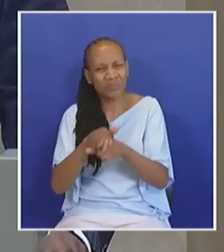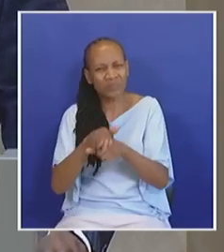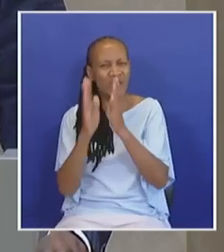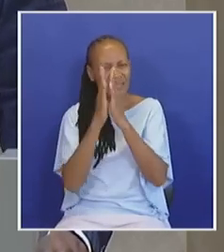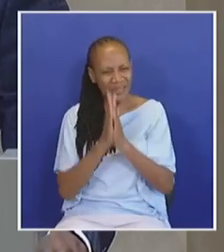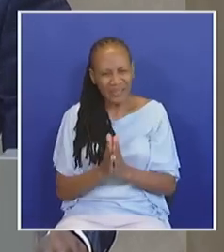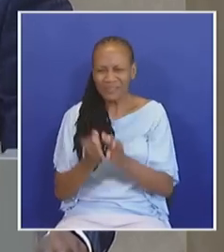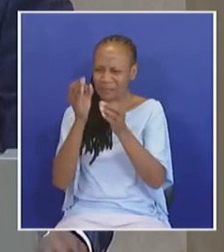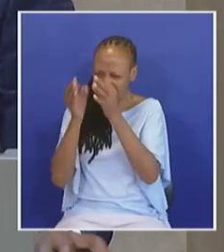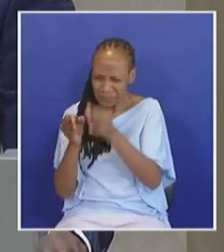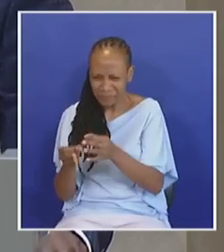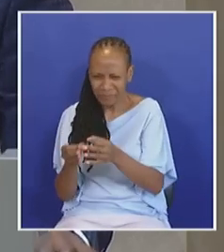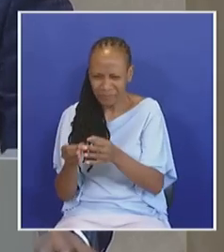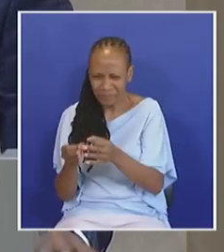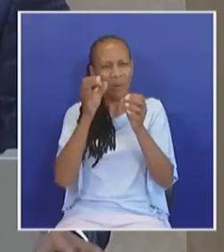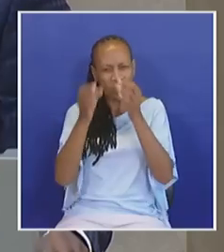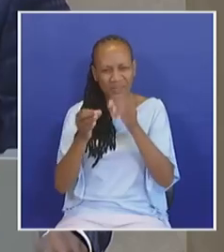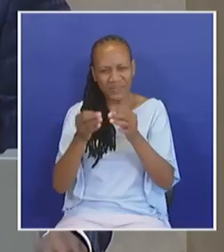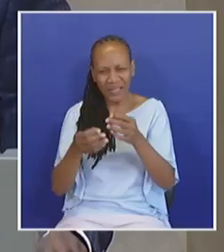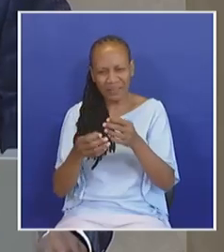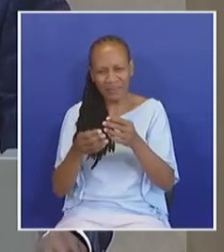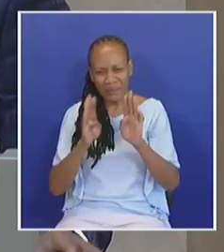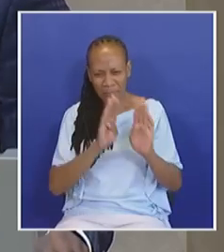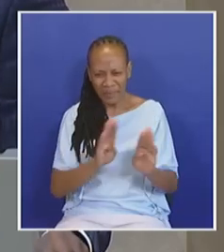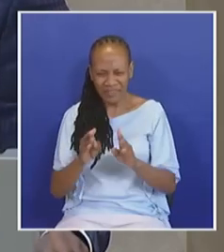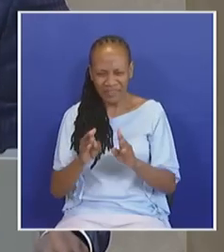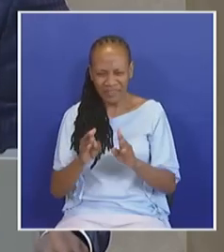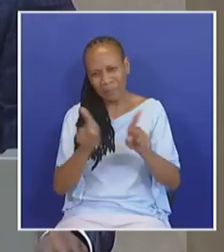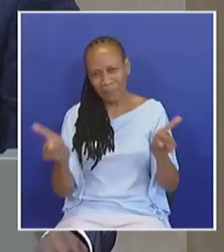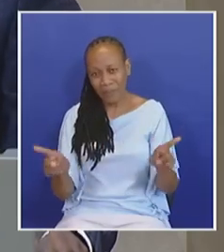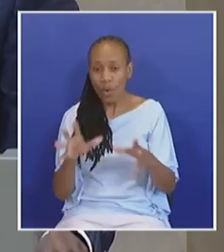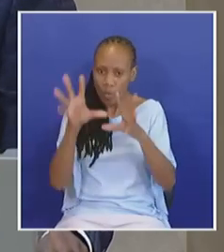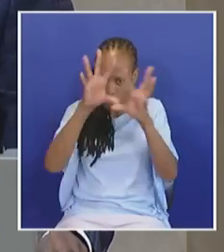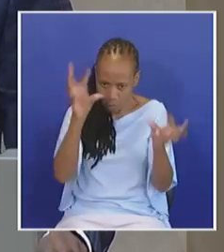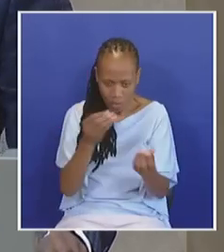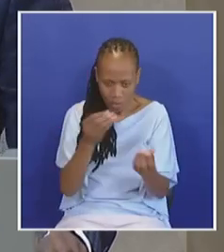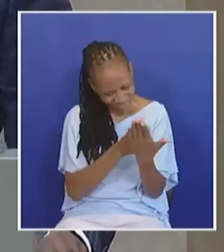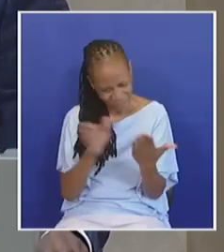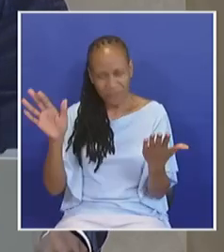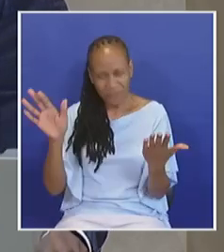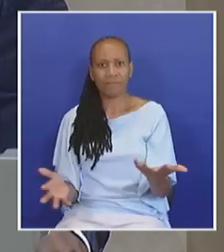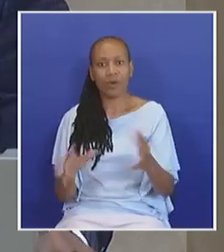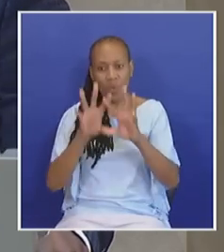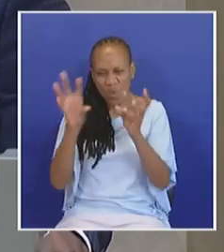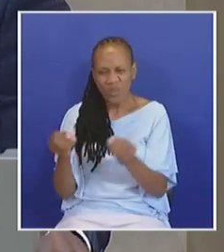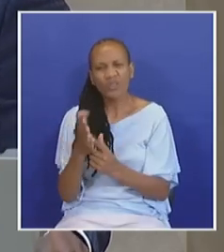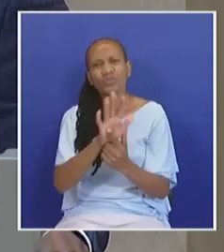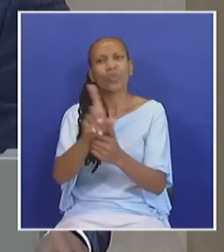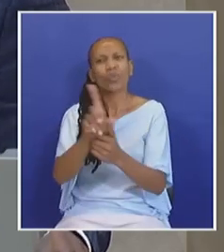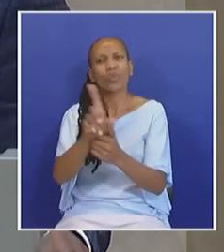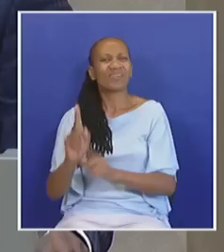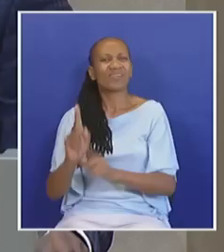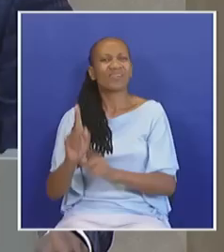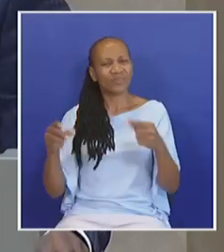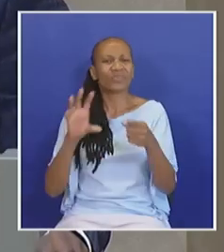and political intolerance. The National Development Plan offers a long-term perspective. It defines a desired destination and